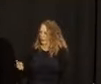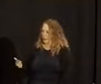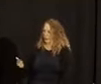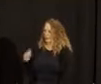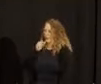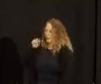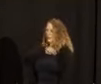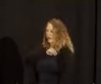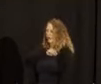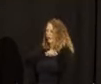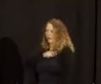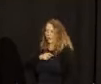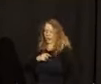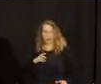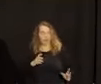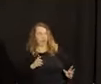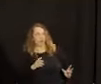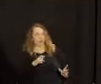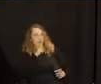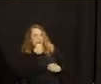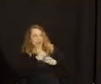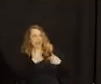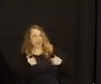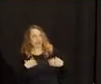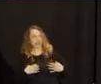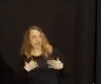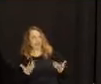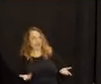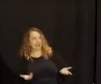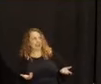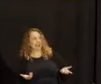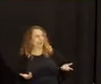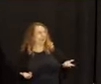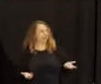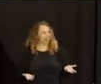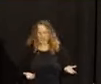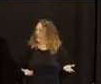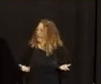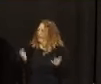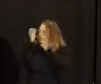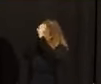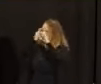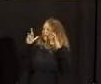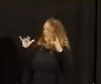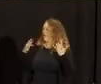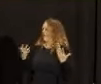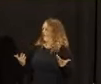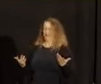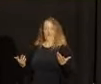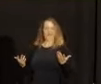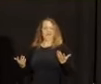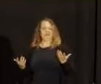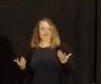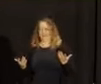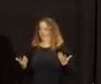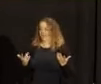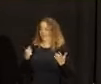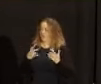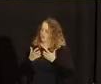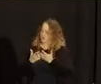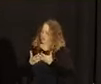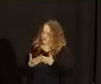directly impact my need for that heart or that lung. And thinking about just that level of like entrenched